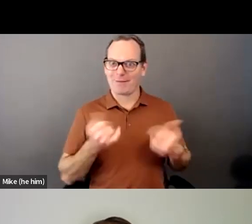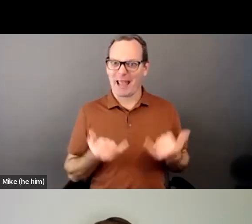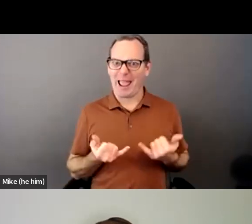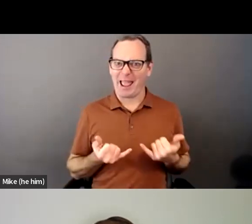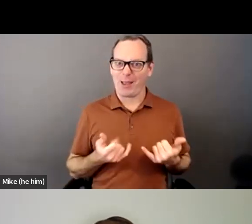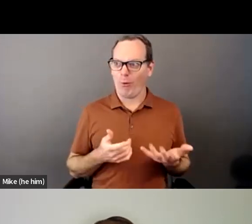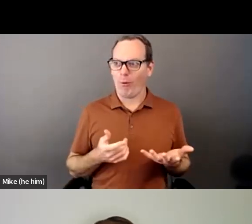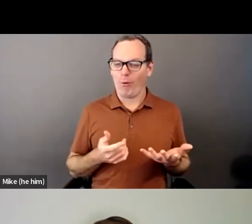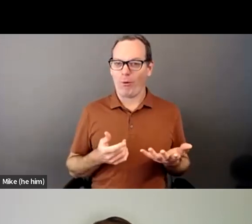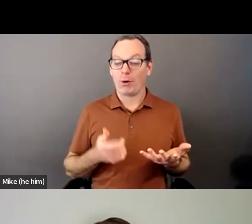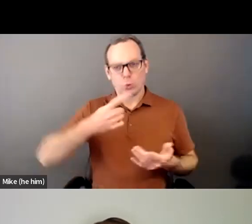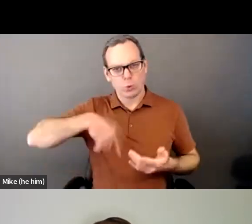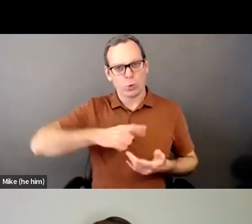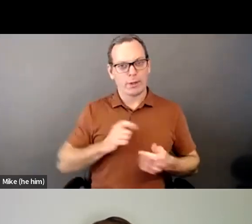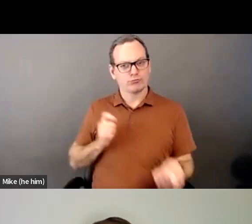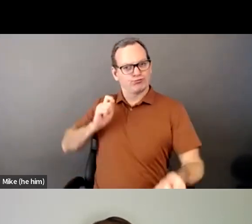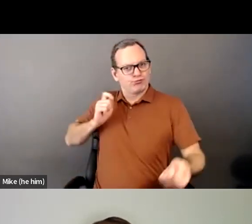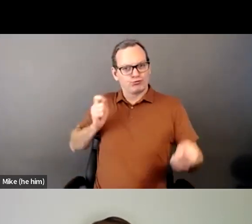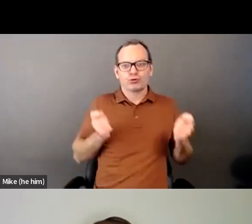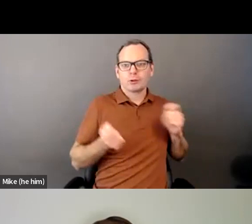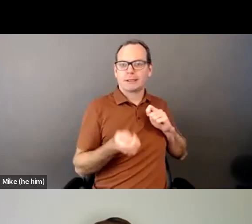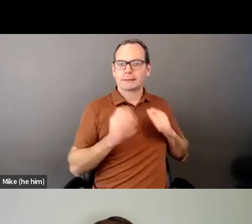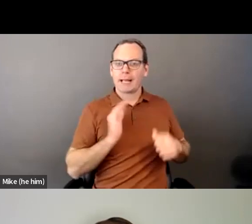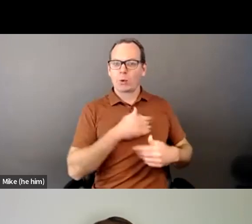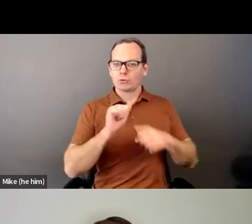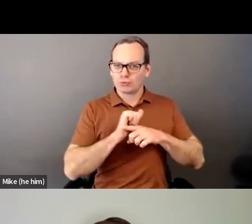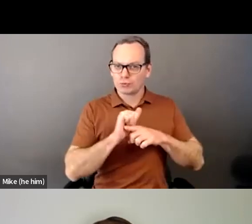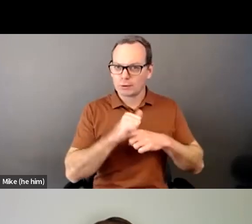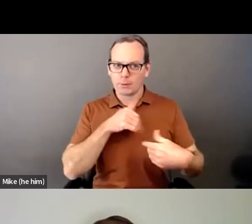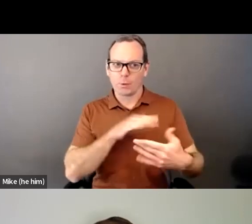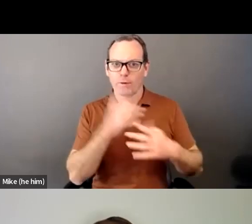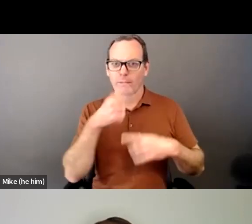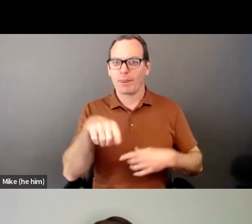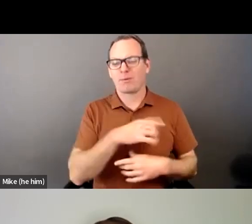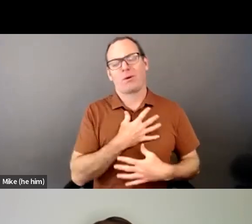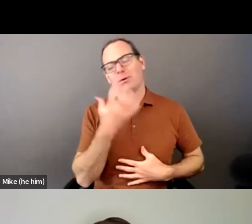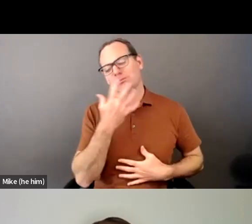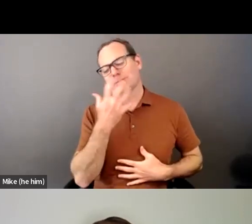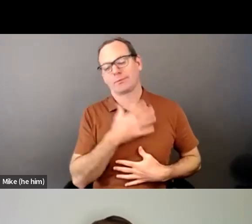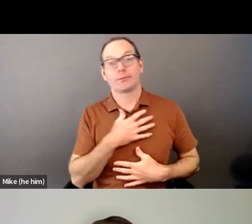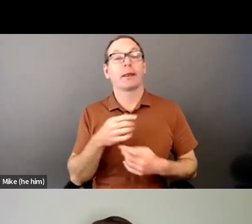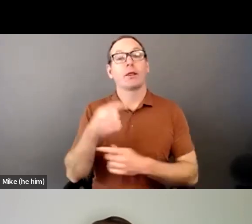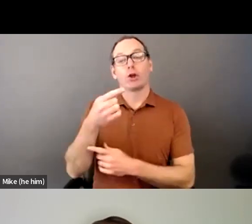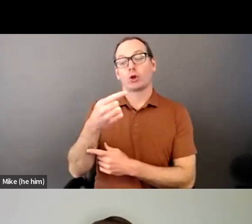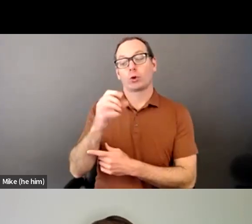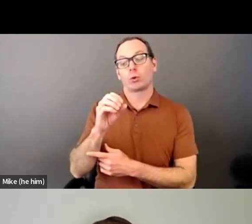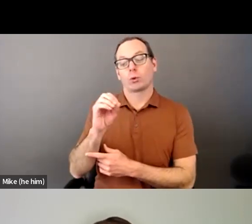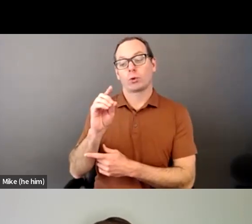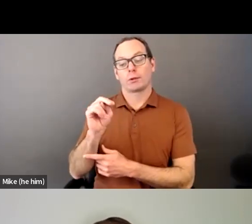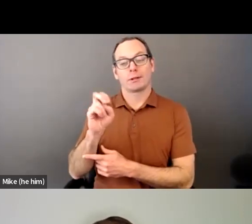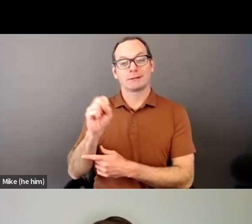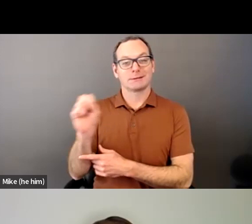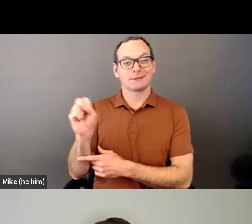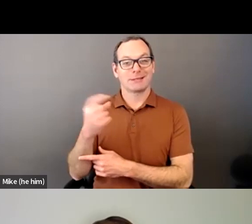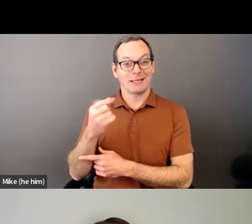in ways that supported their learning. And they're incredible. And the Goodness Gift is working because of them.